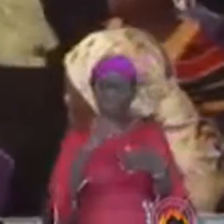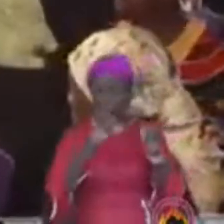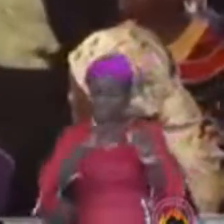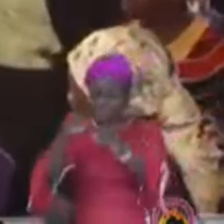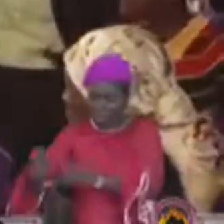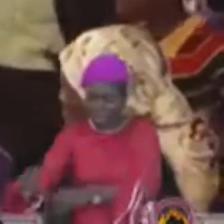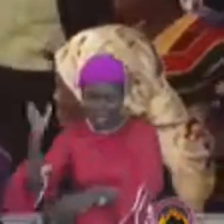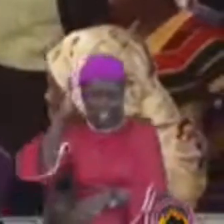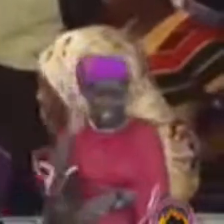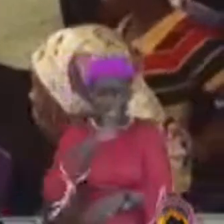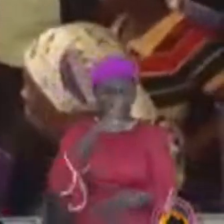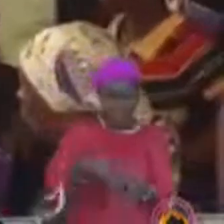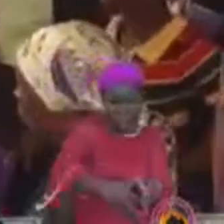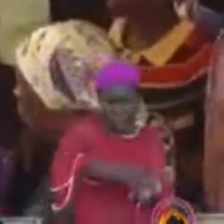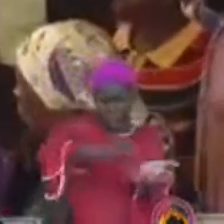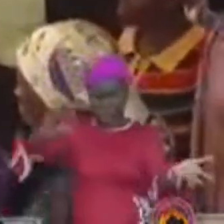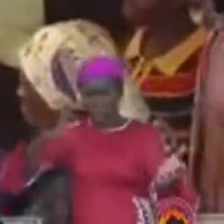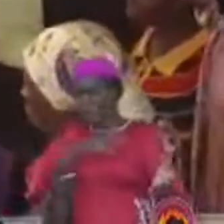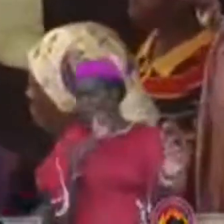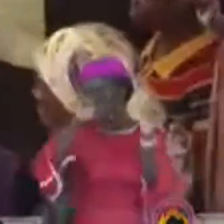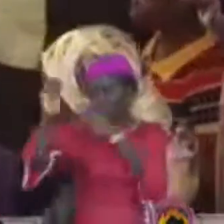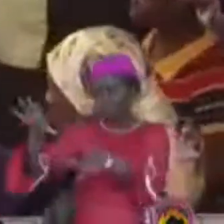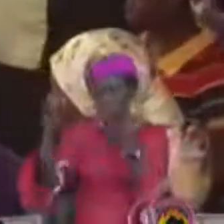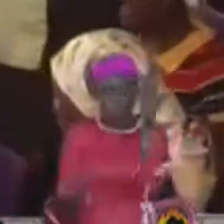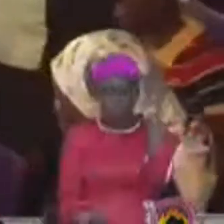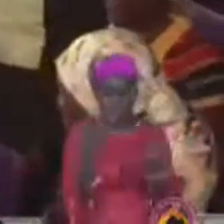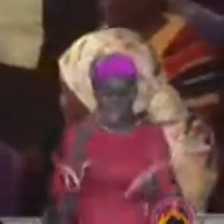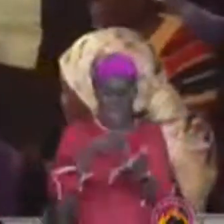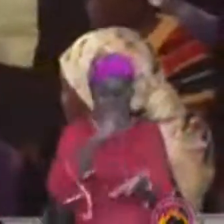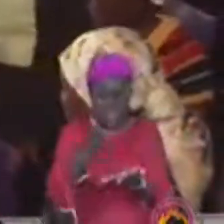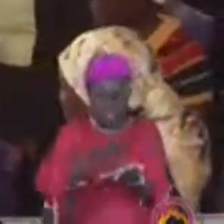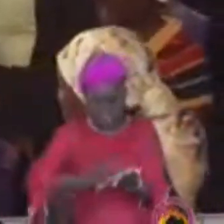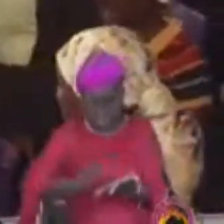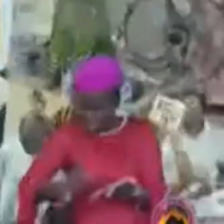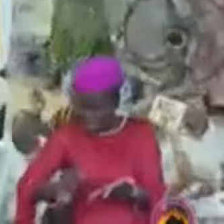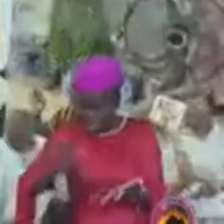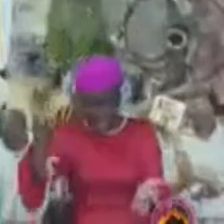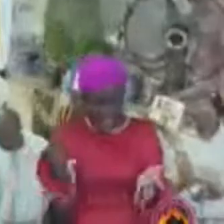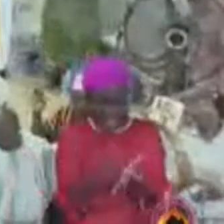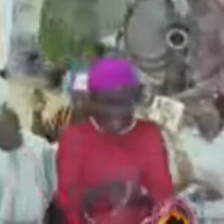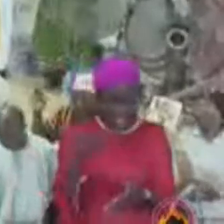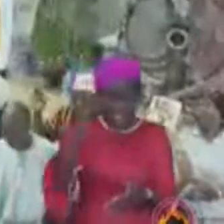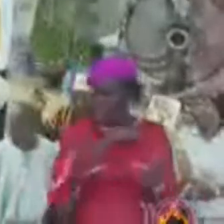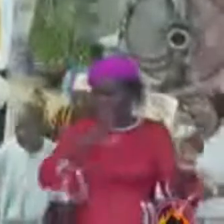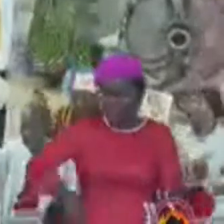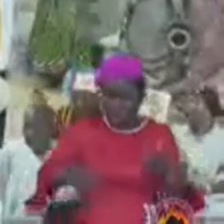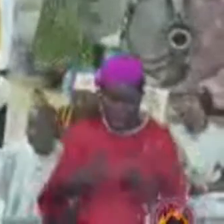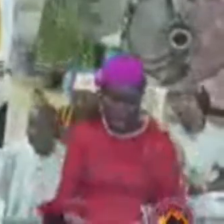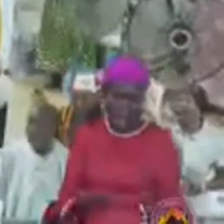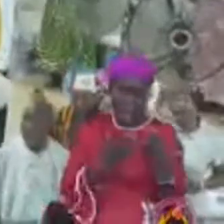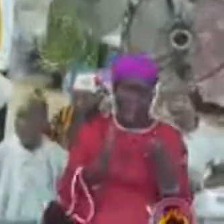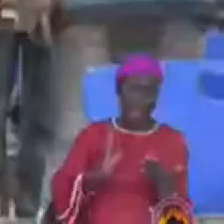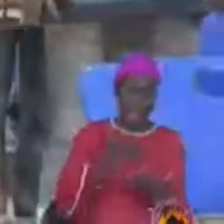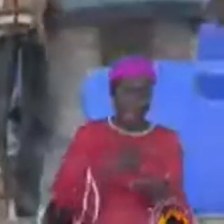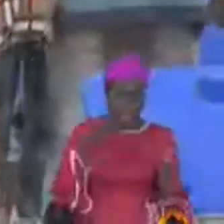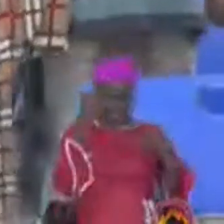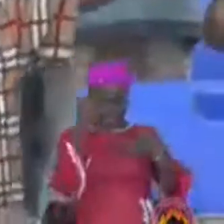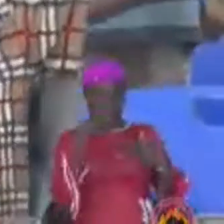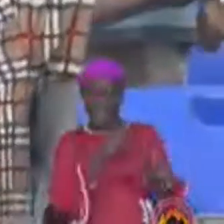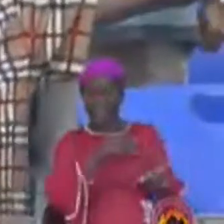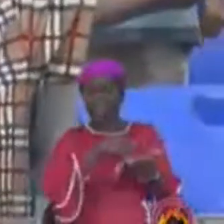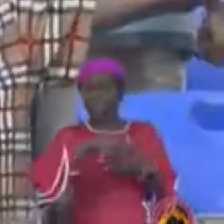and thrown into the fire. It is written that he himself bore our infirmities and took away our sicknesses.